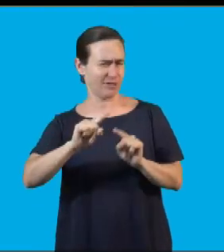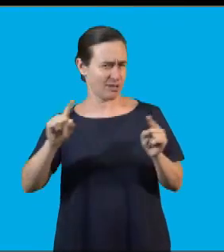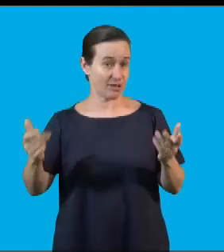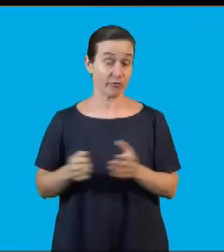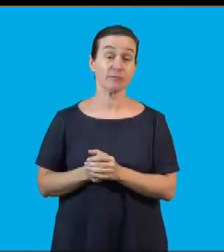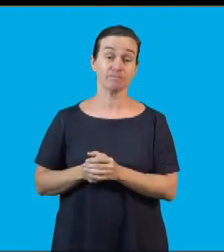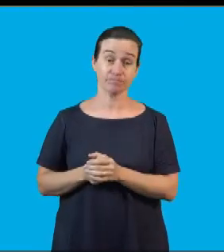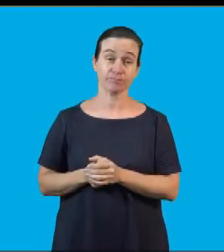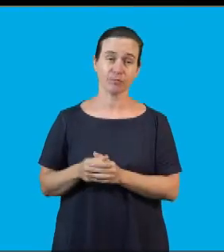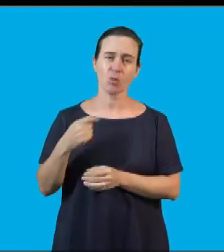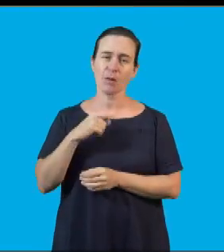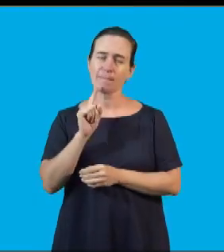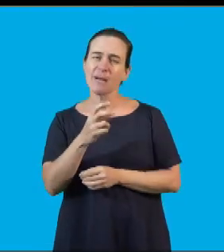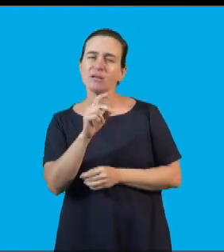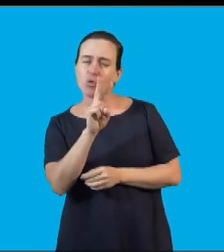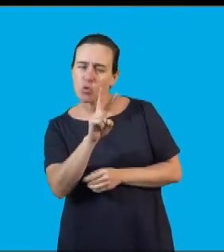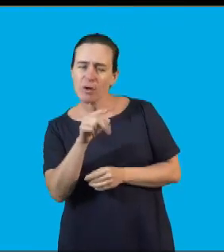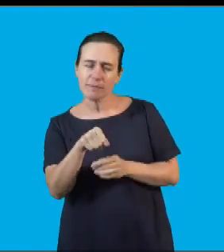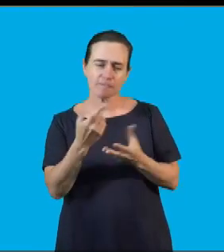A tip is to always look at